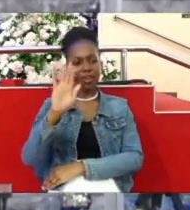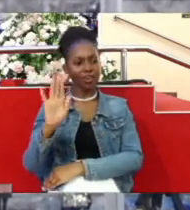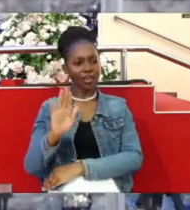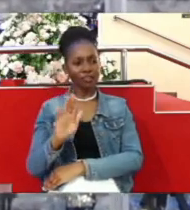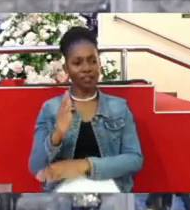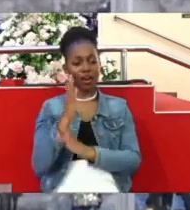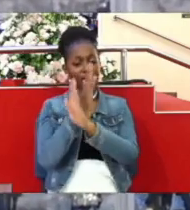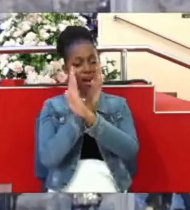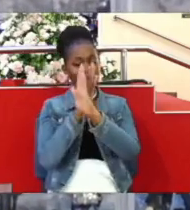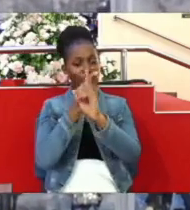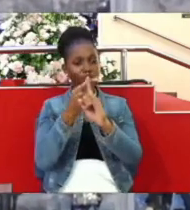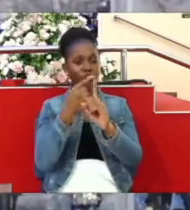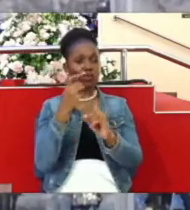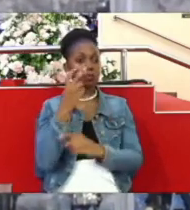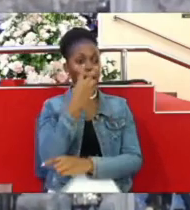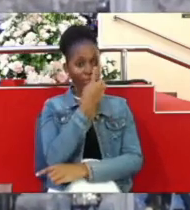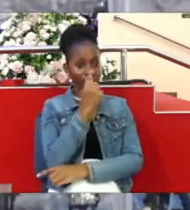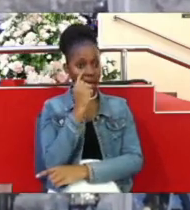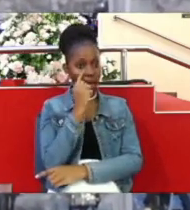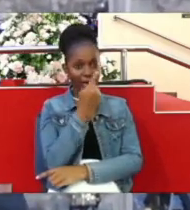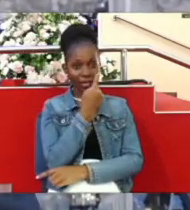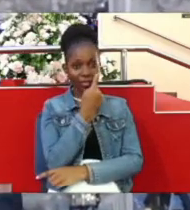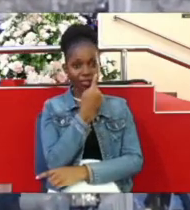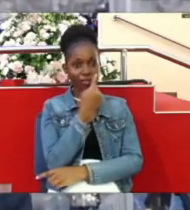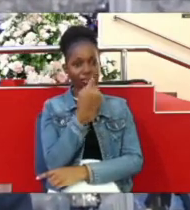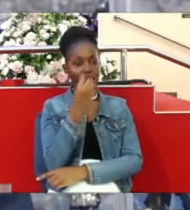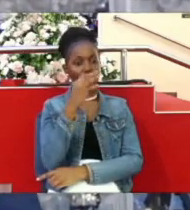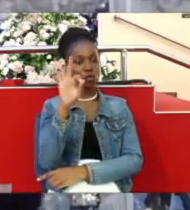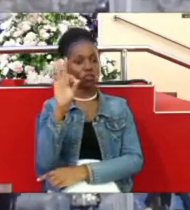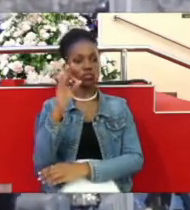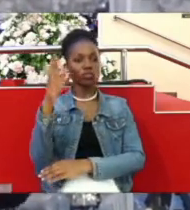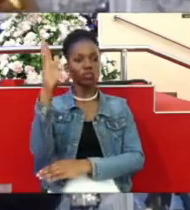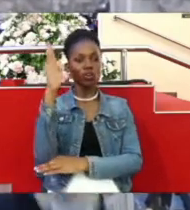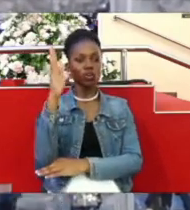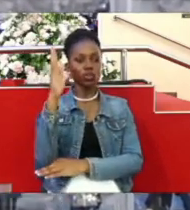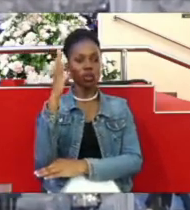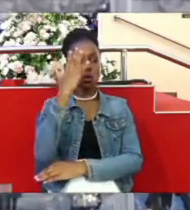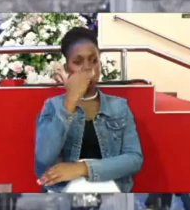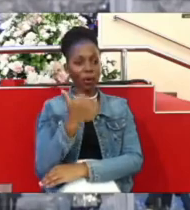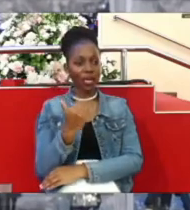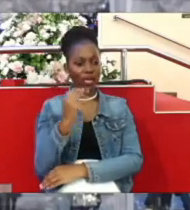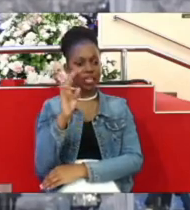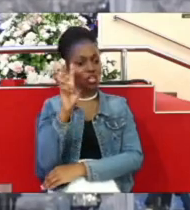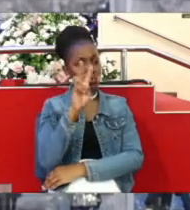God. God is seeing you. God is watching you.